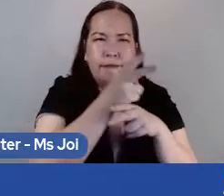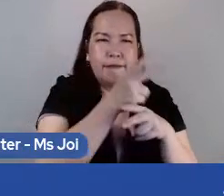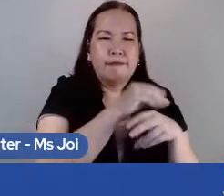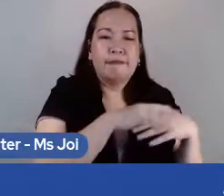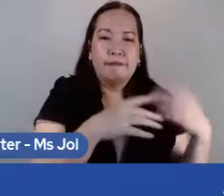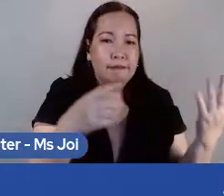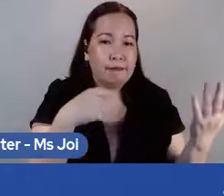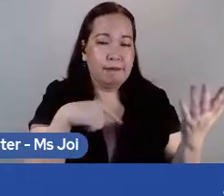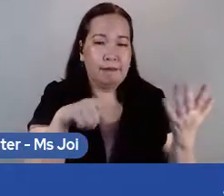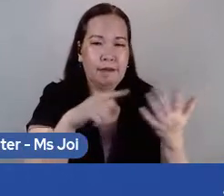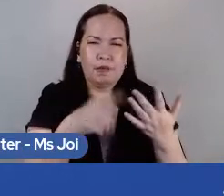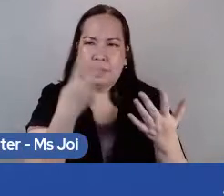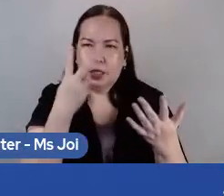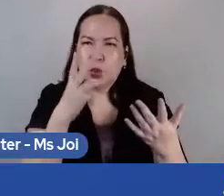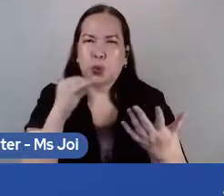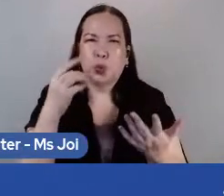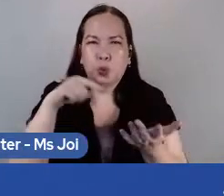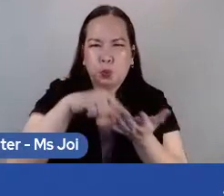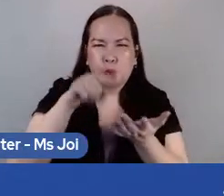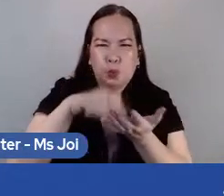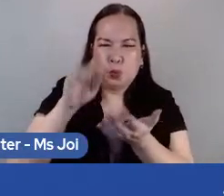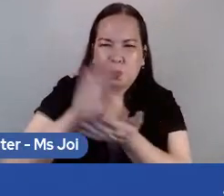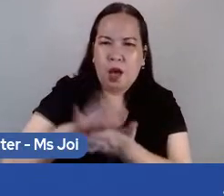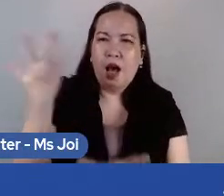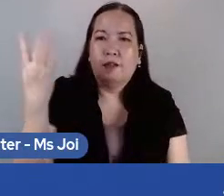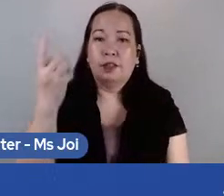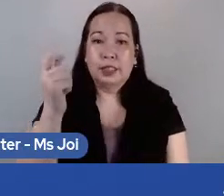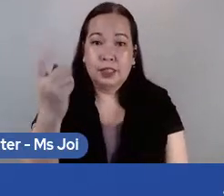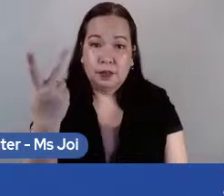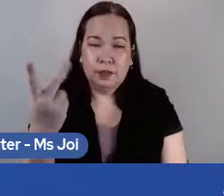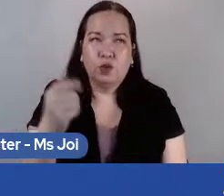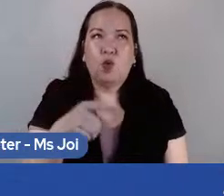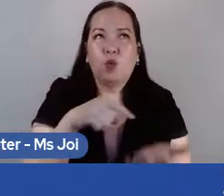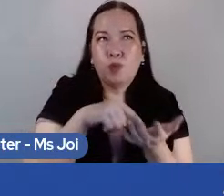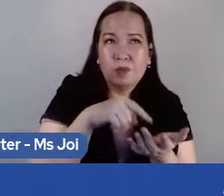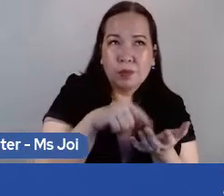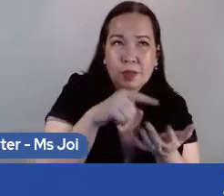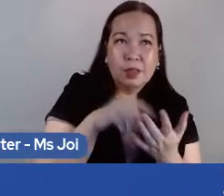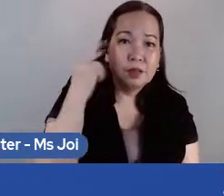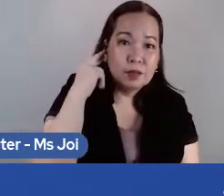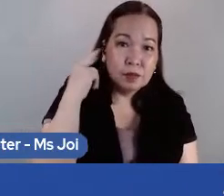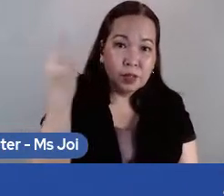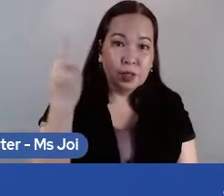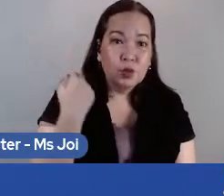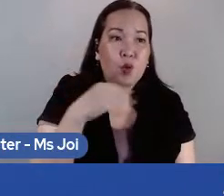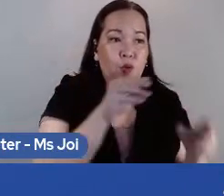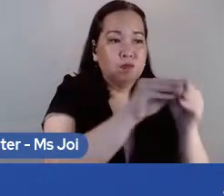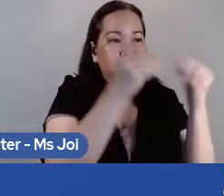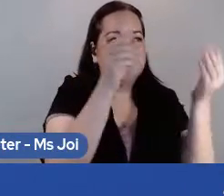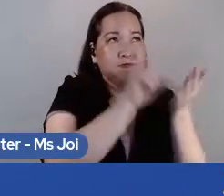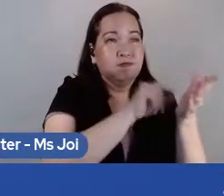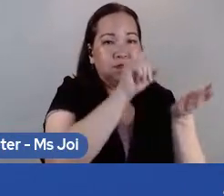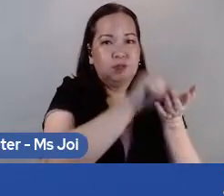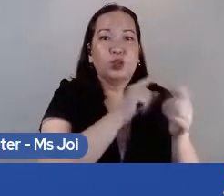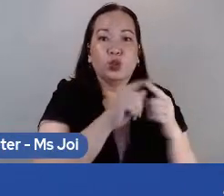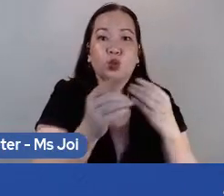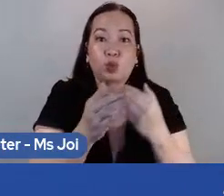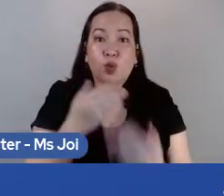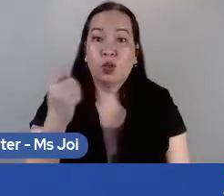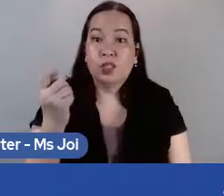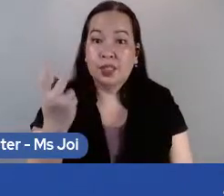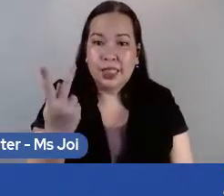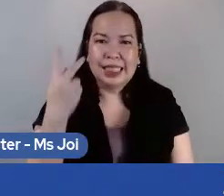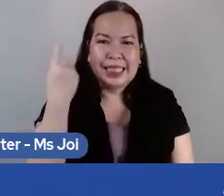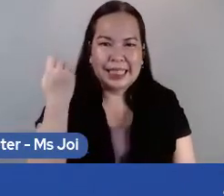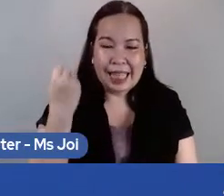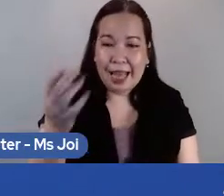reports, who spent most on TV, radio, and print. And TV, being the main source of voter information, was always bombarded with ads. In